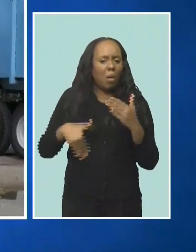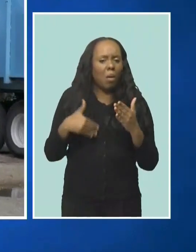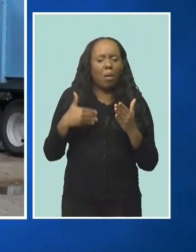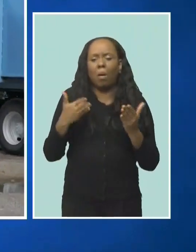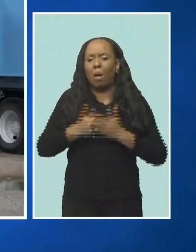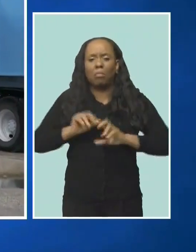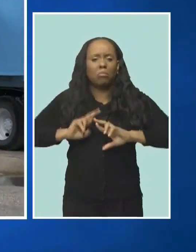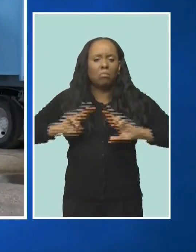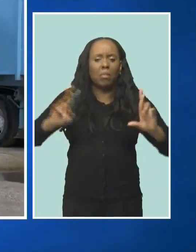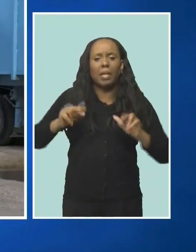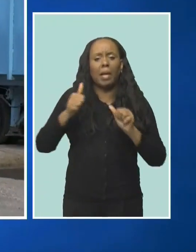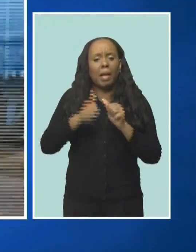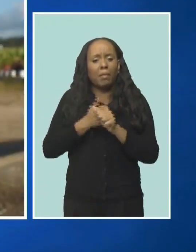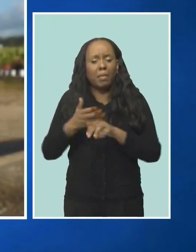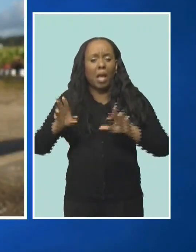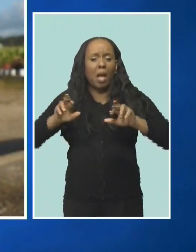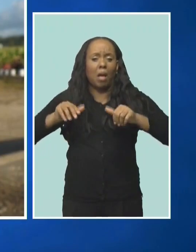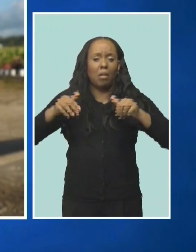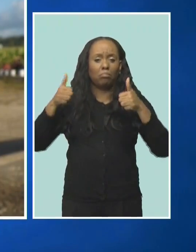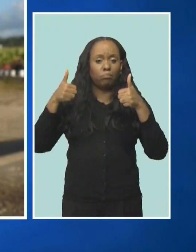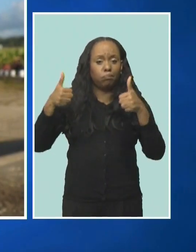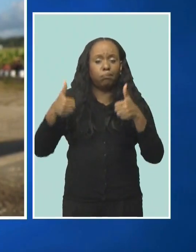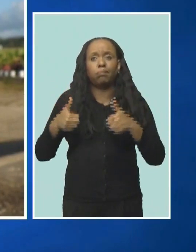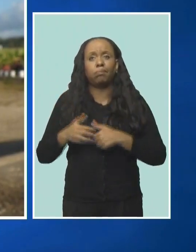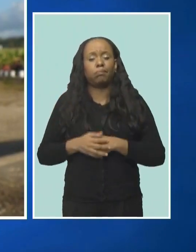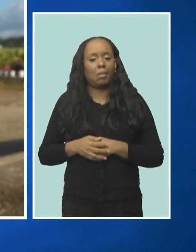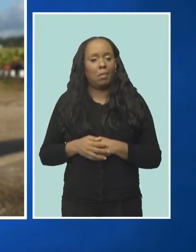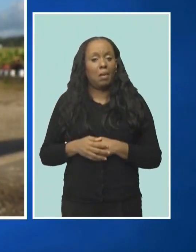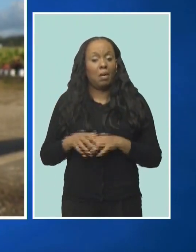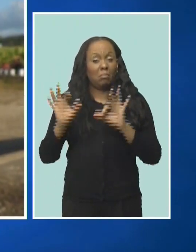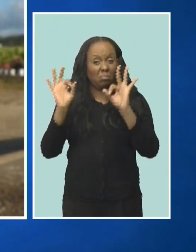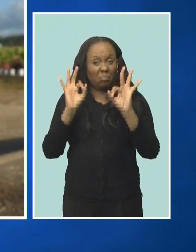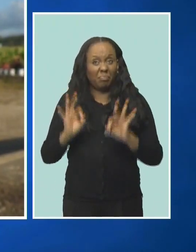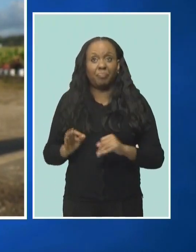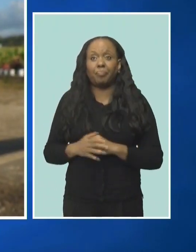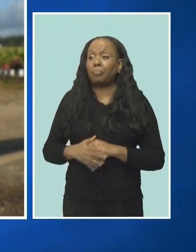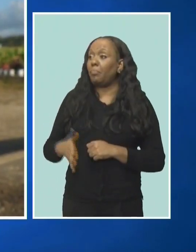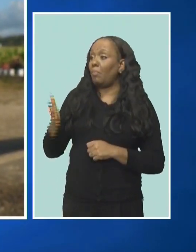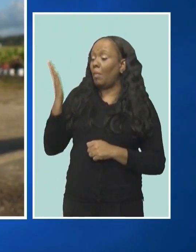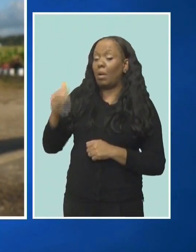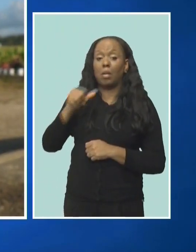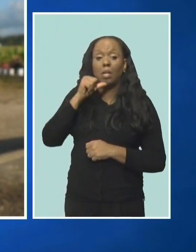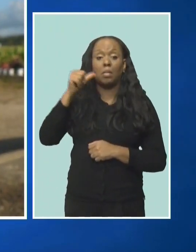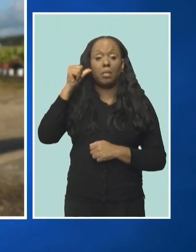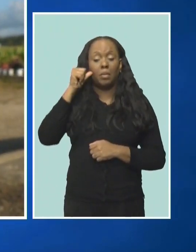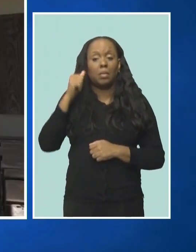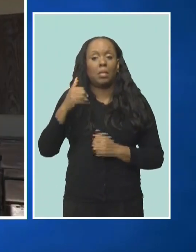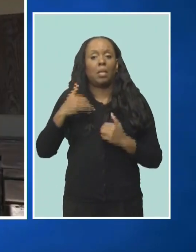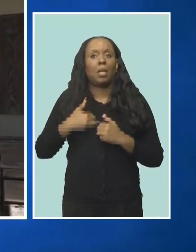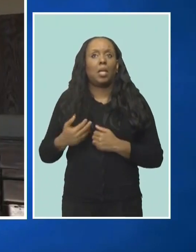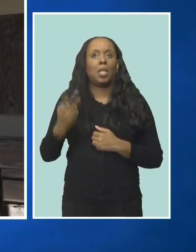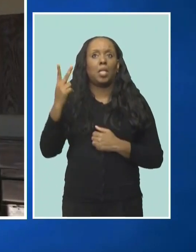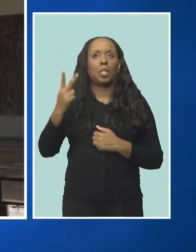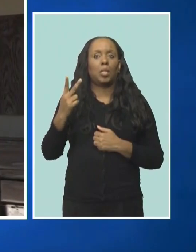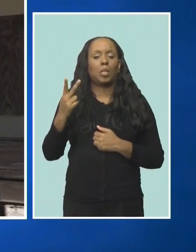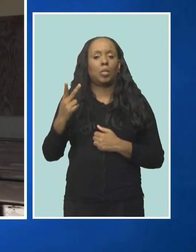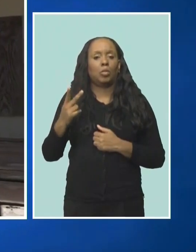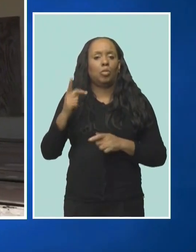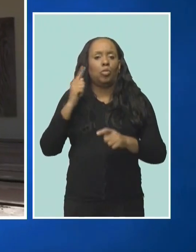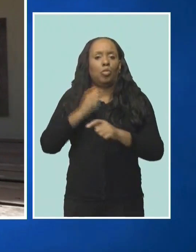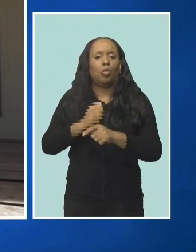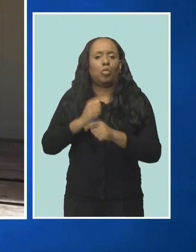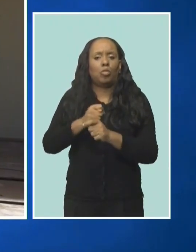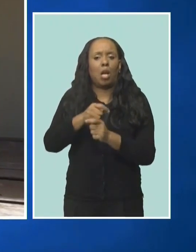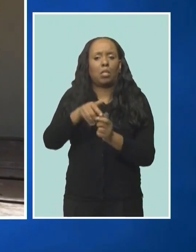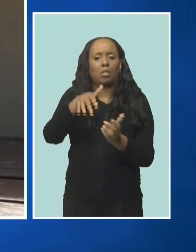go. So he filled up 2 trucks yesterday and filled back the 2 tipping trailers for